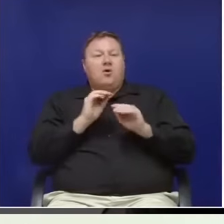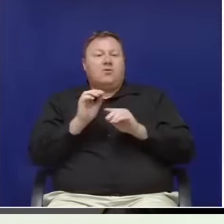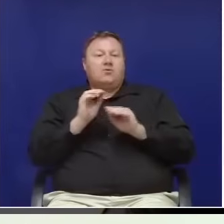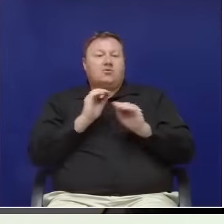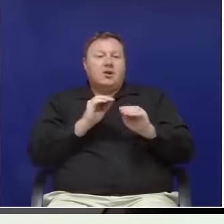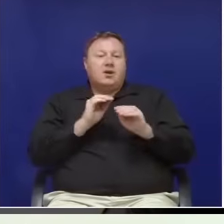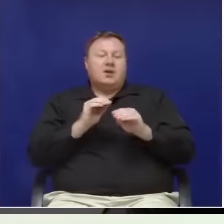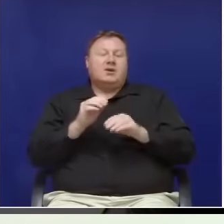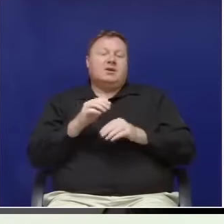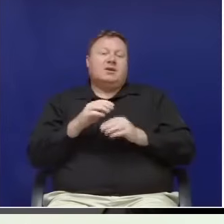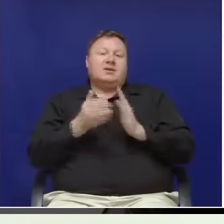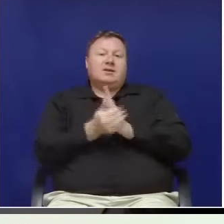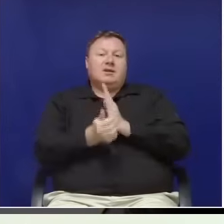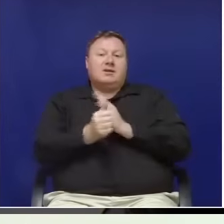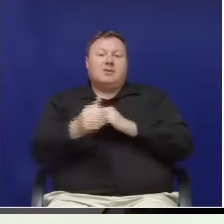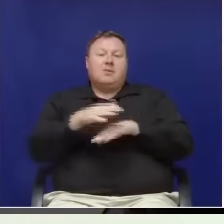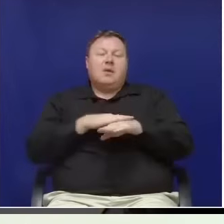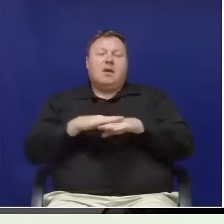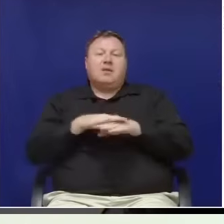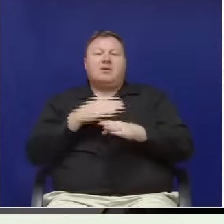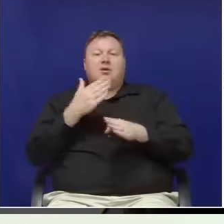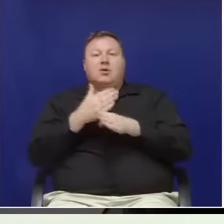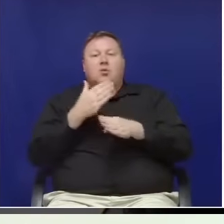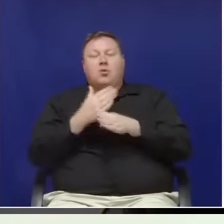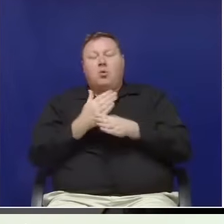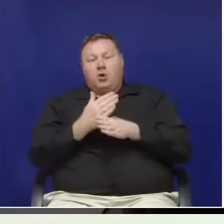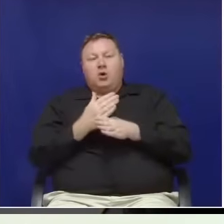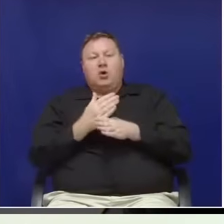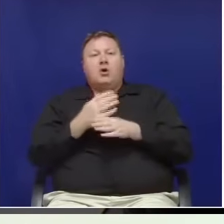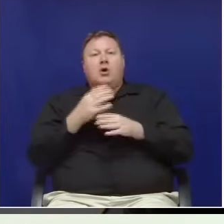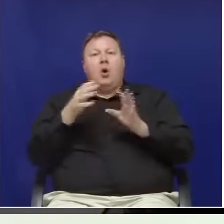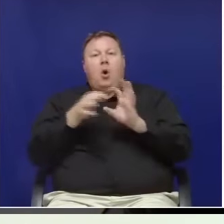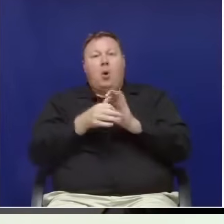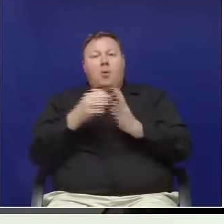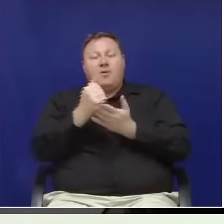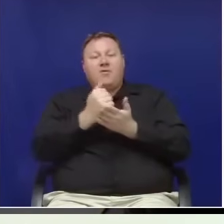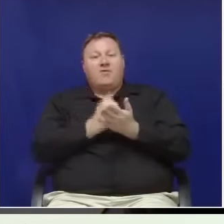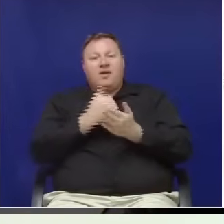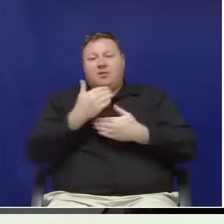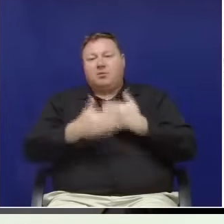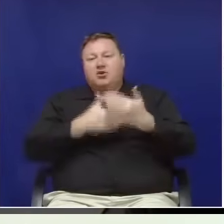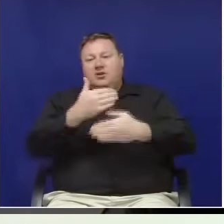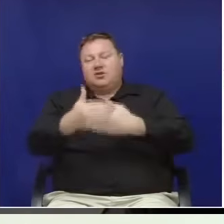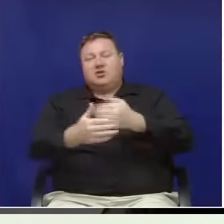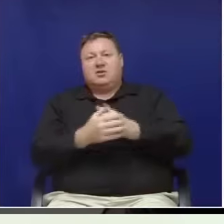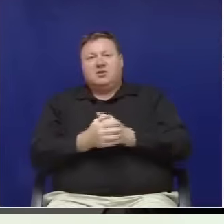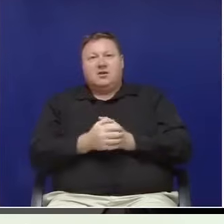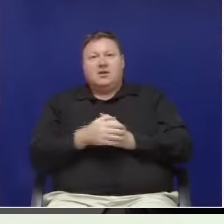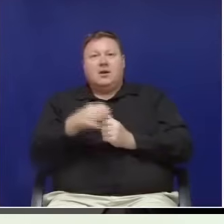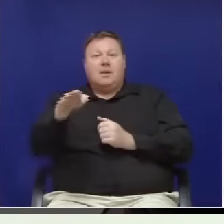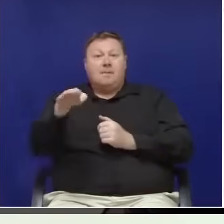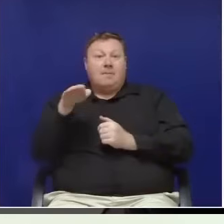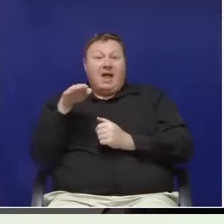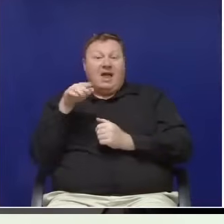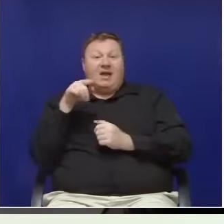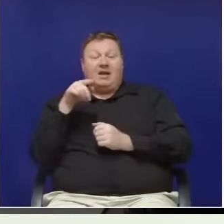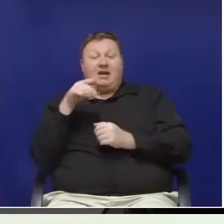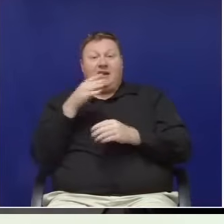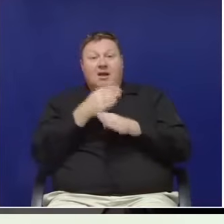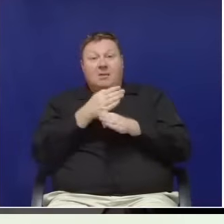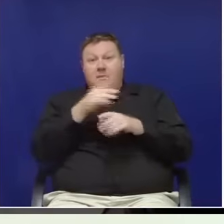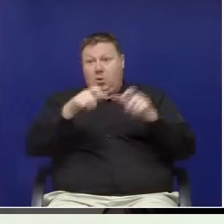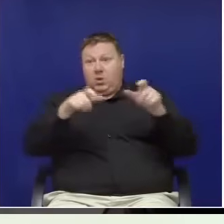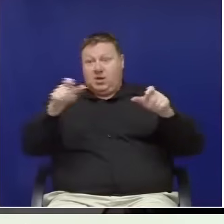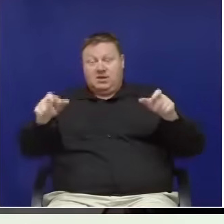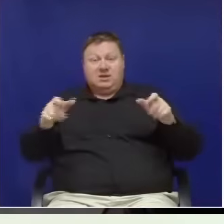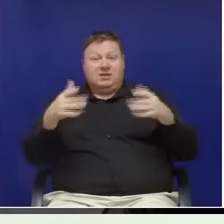basic special work of Home Affairs processes and procedures, have these bank employees been